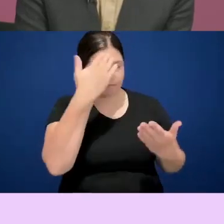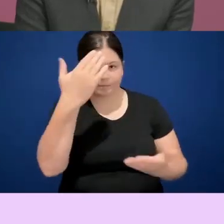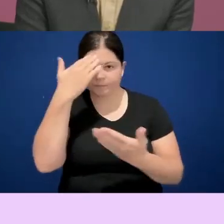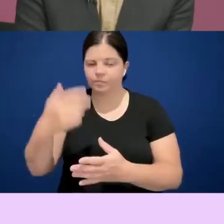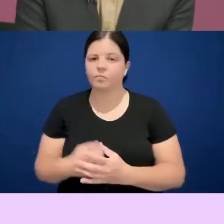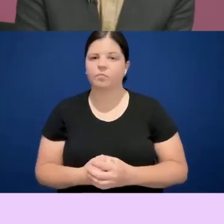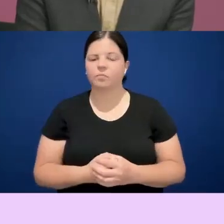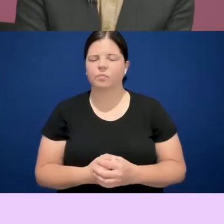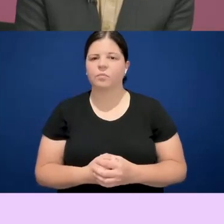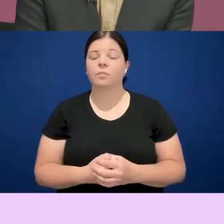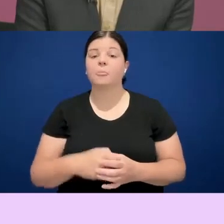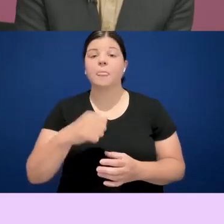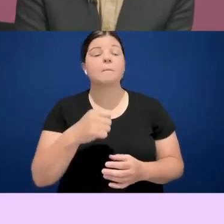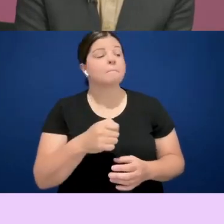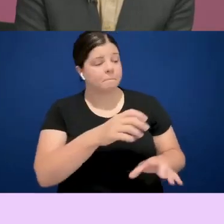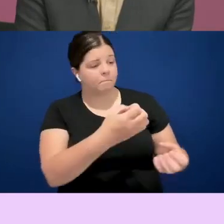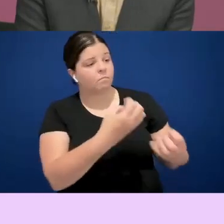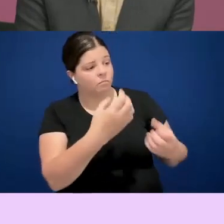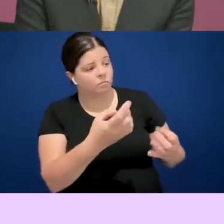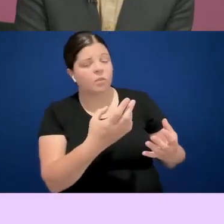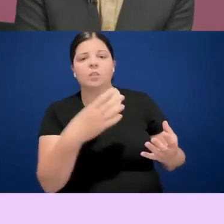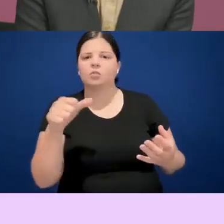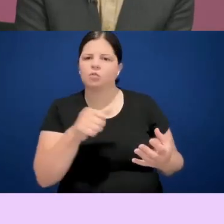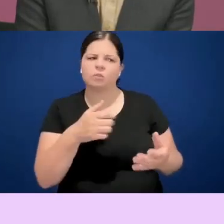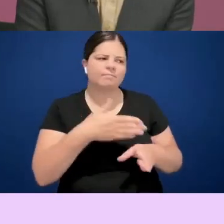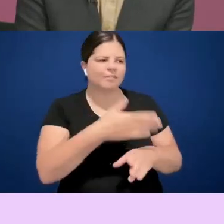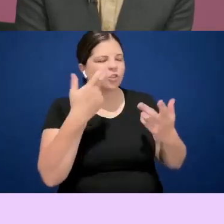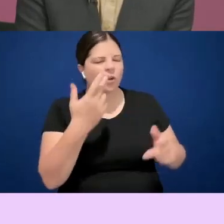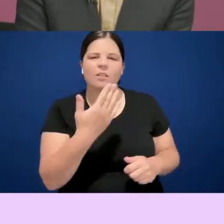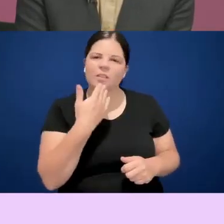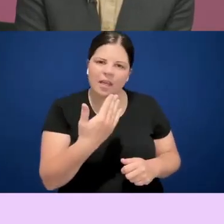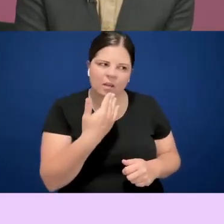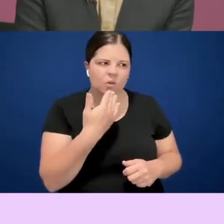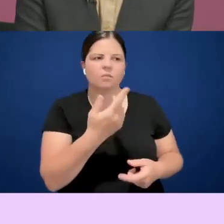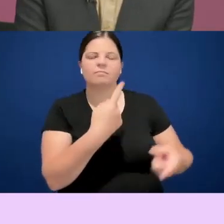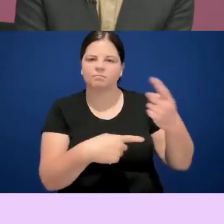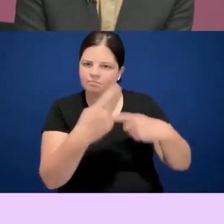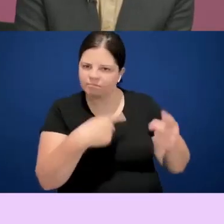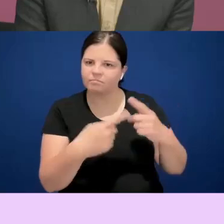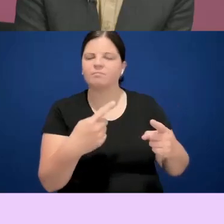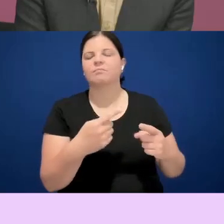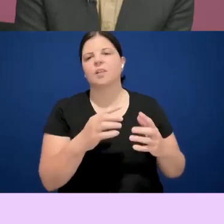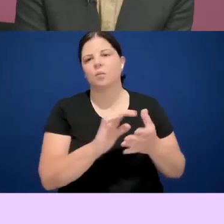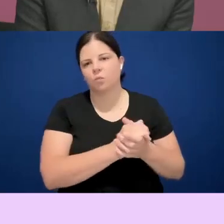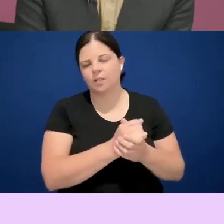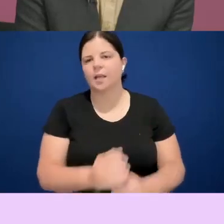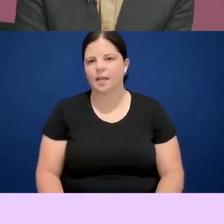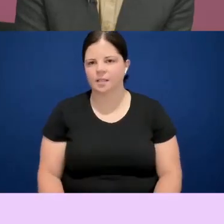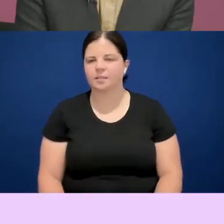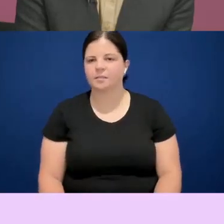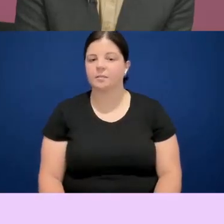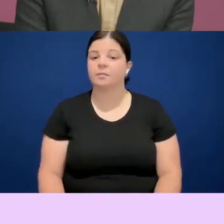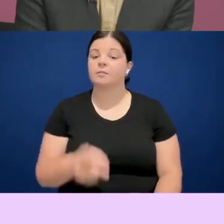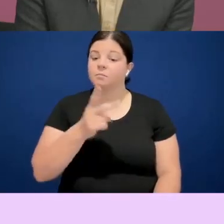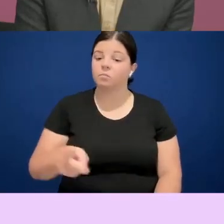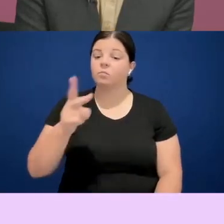receiving feedback should make an effort to show appreciation and gratitude for it. By consistently practicing this